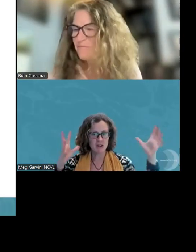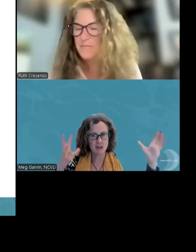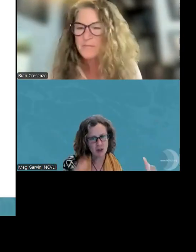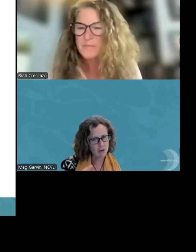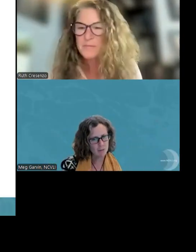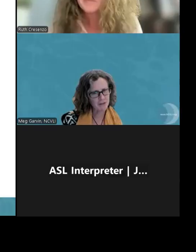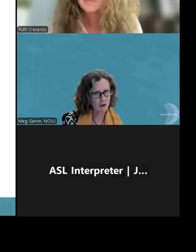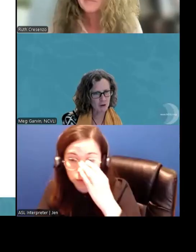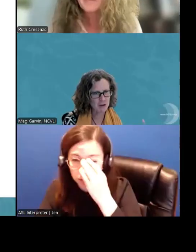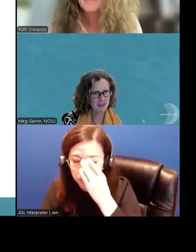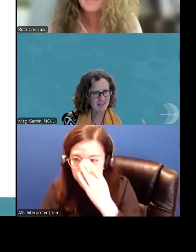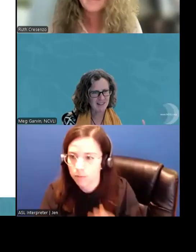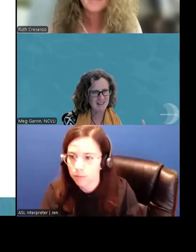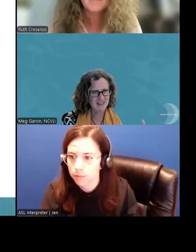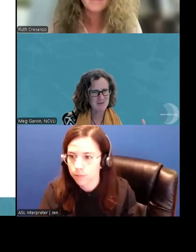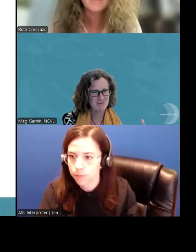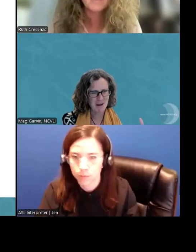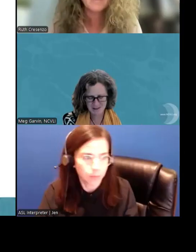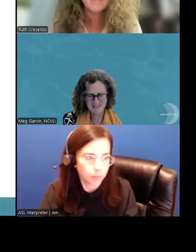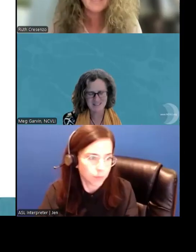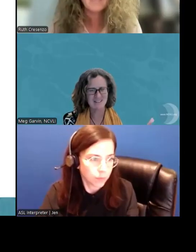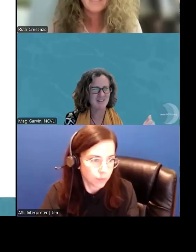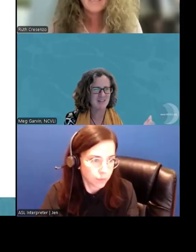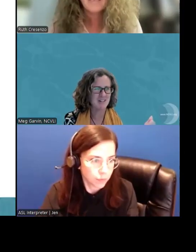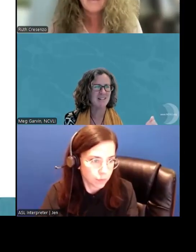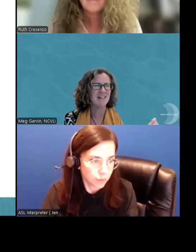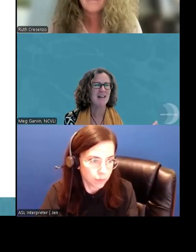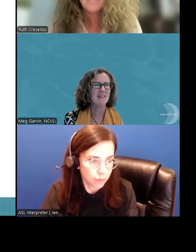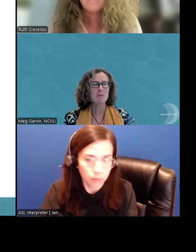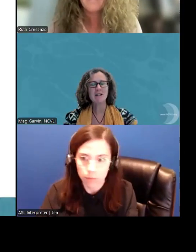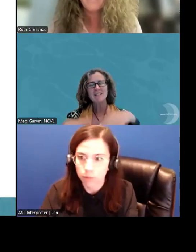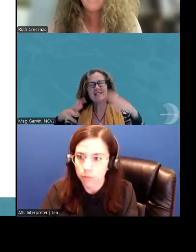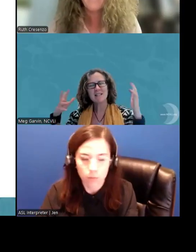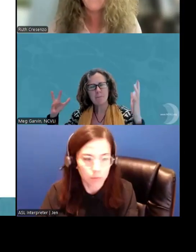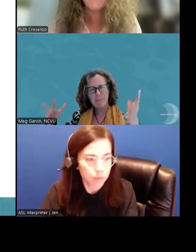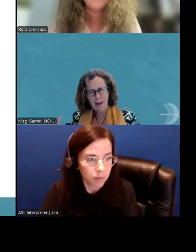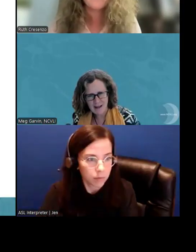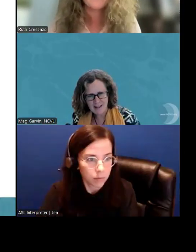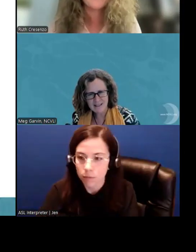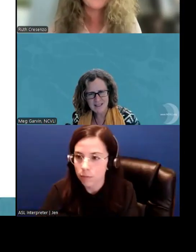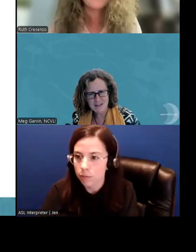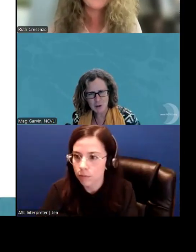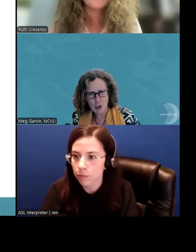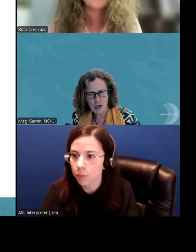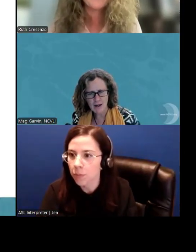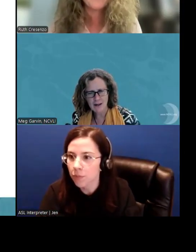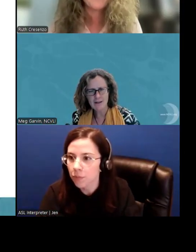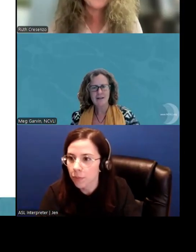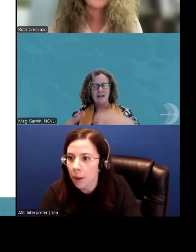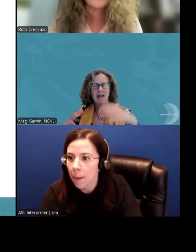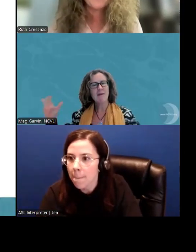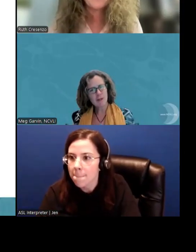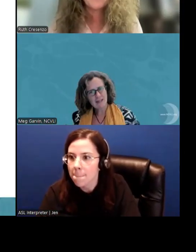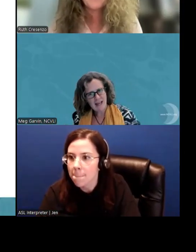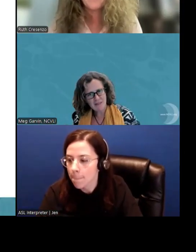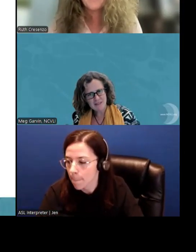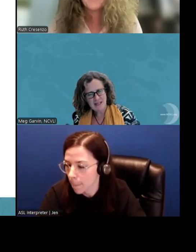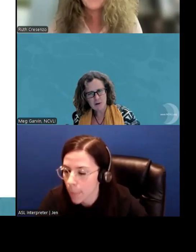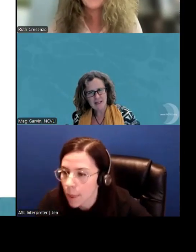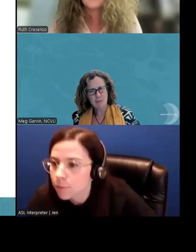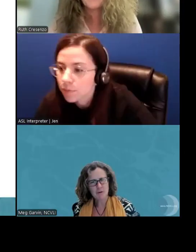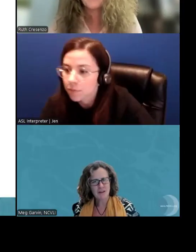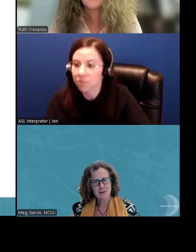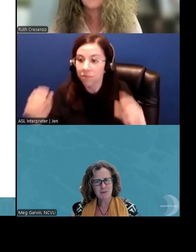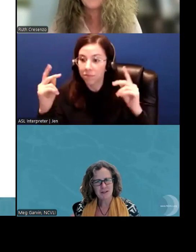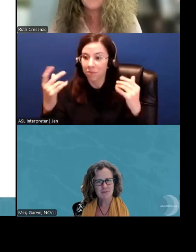going to start with culture, a little bit about military culture. Then we're going to dig back into the law. And then we're going to end this